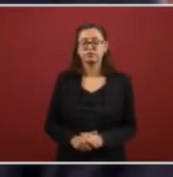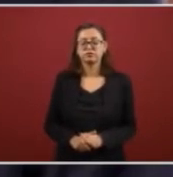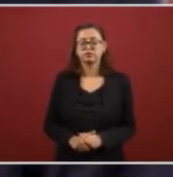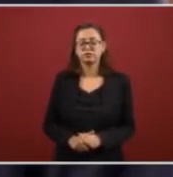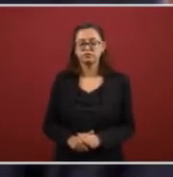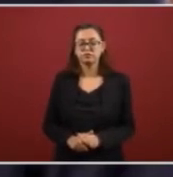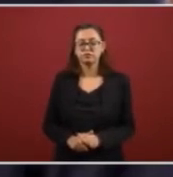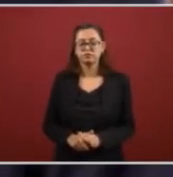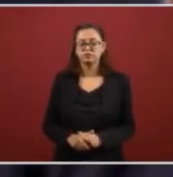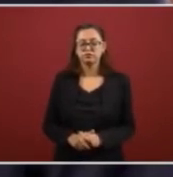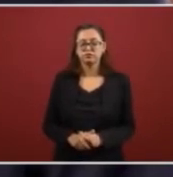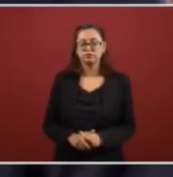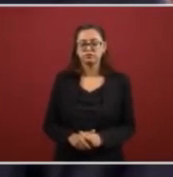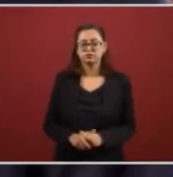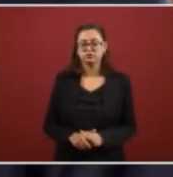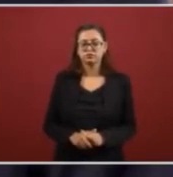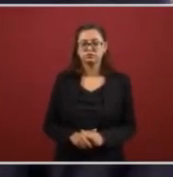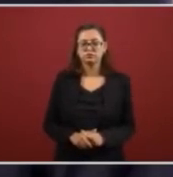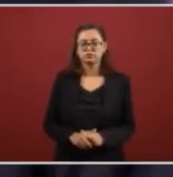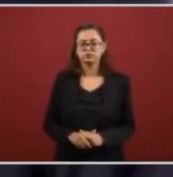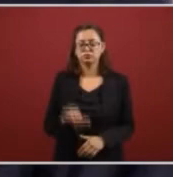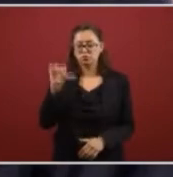Today I spoke of that at the meeting,